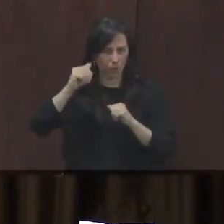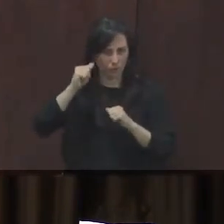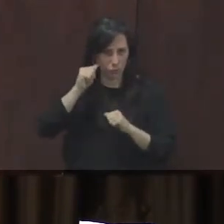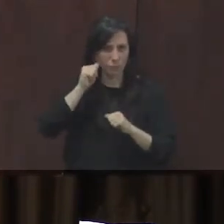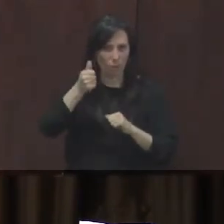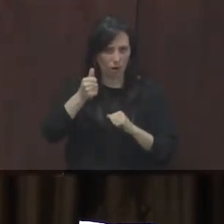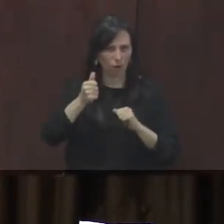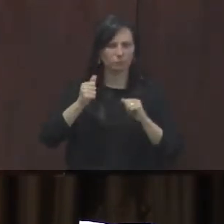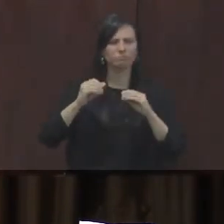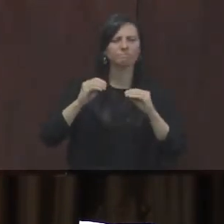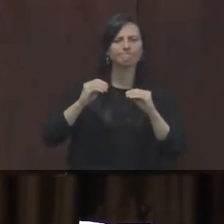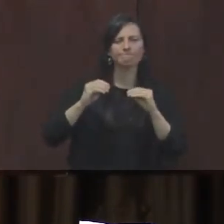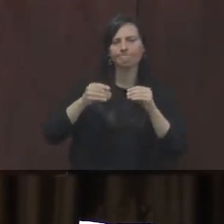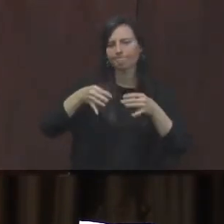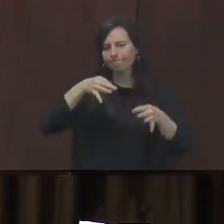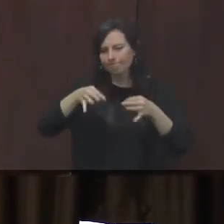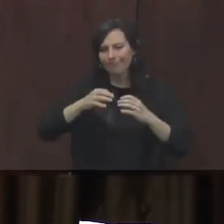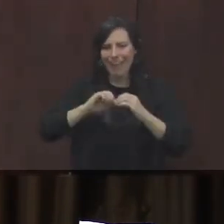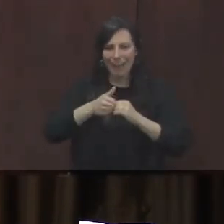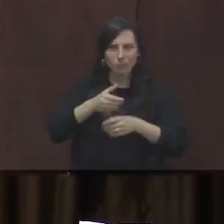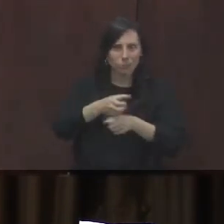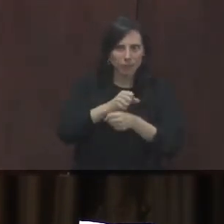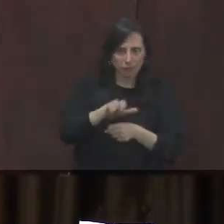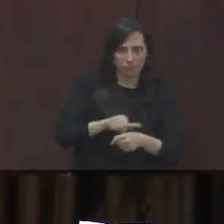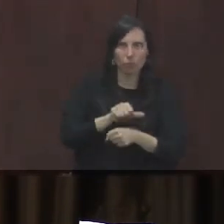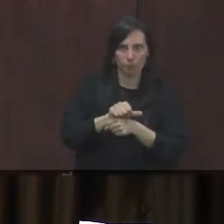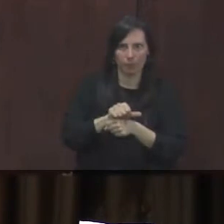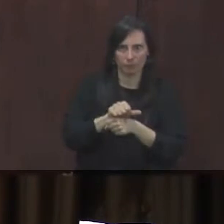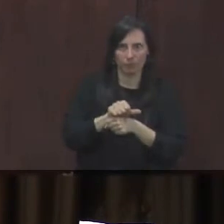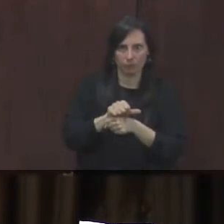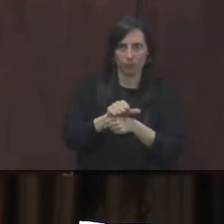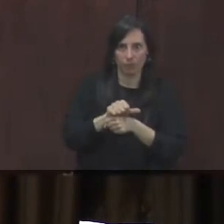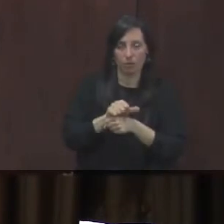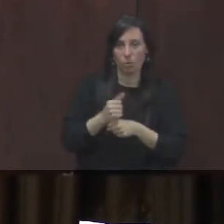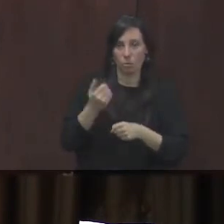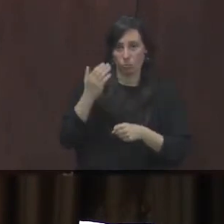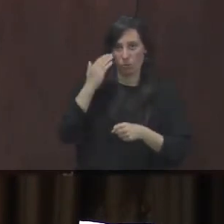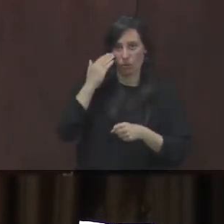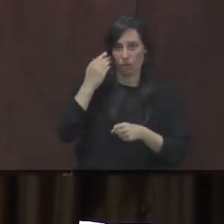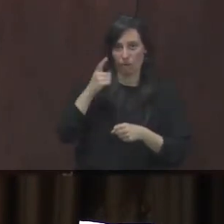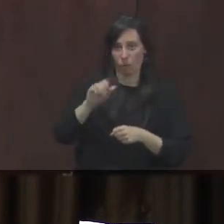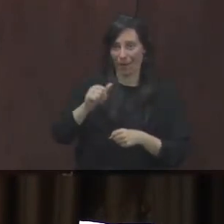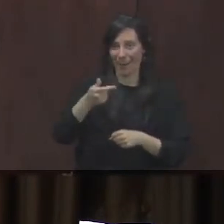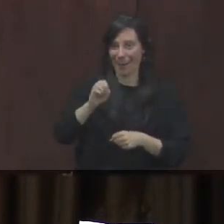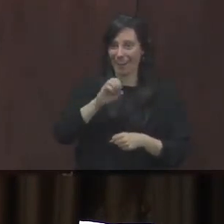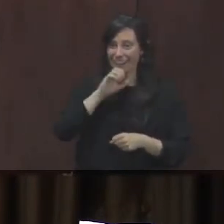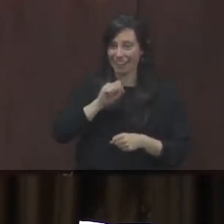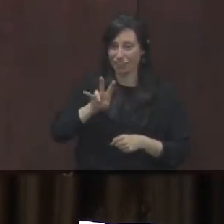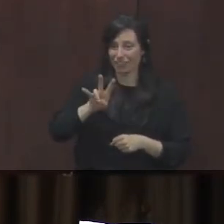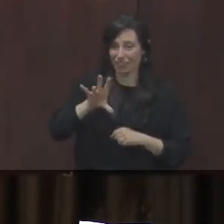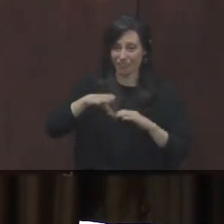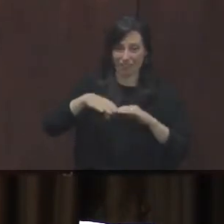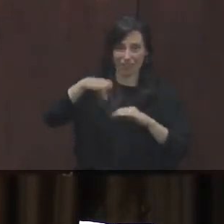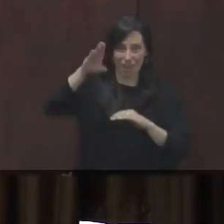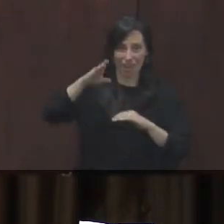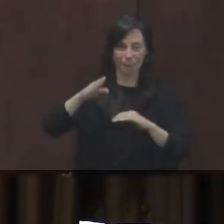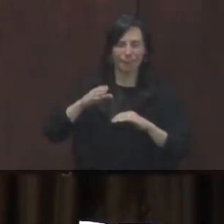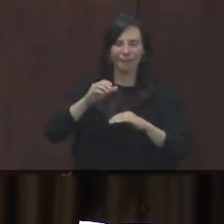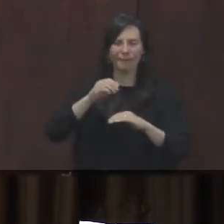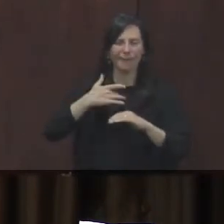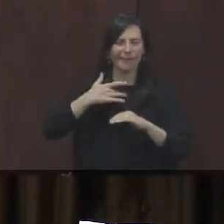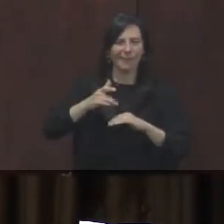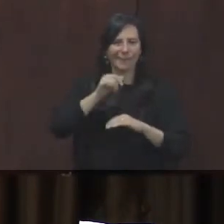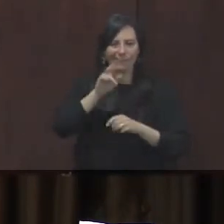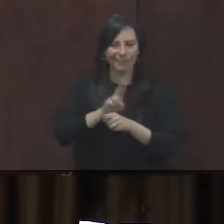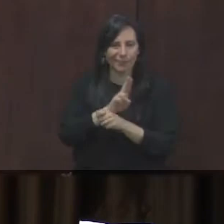instructions on how to get an appointment. We know that for that particular population, they're less likely to use devices and social